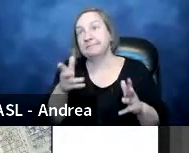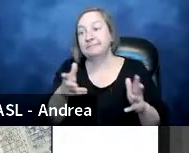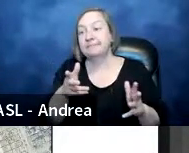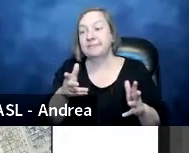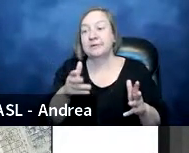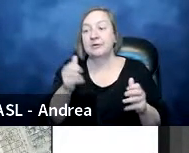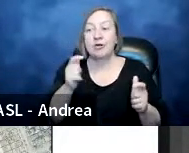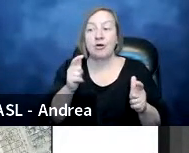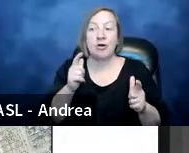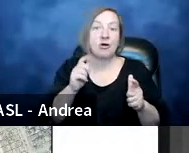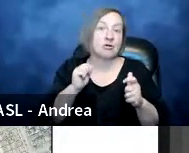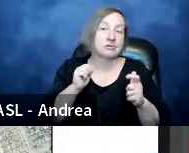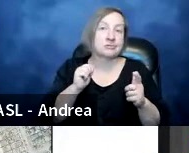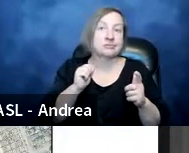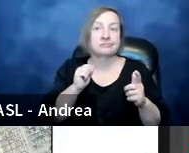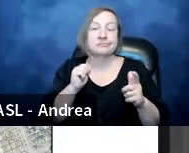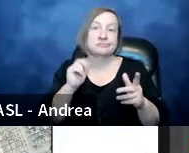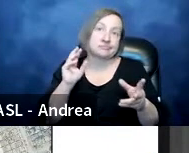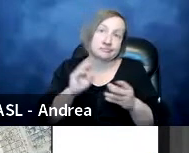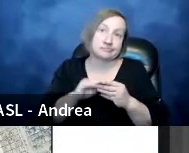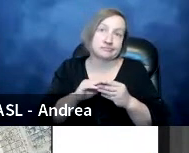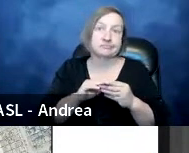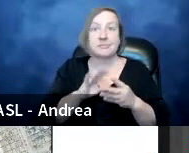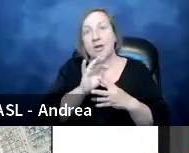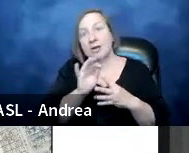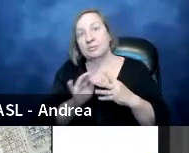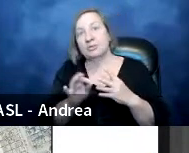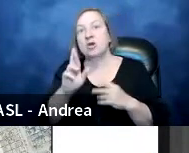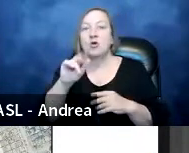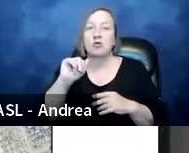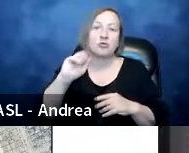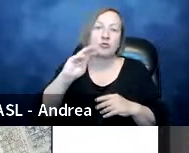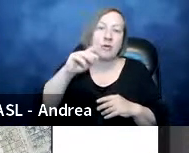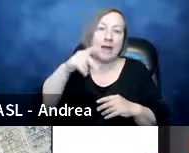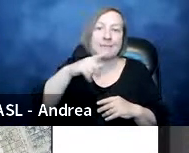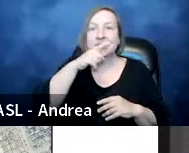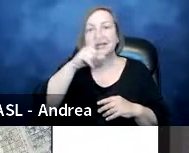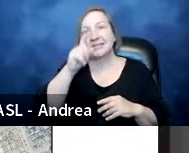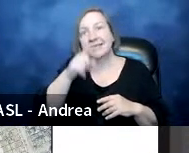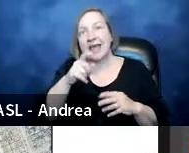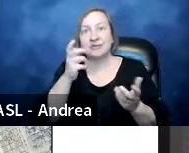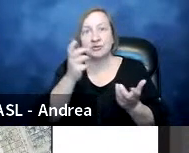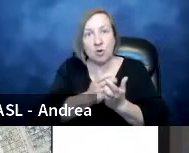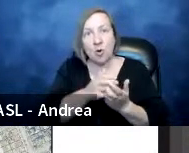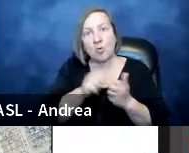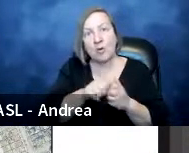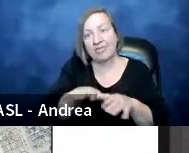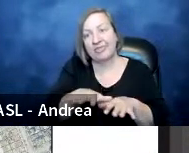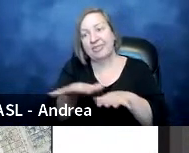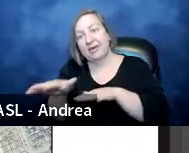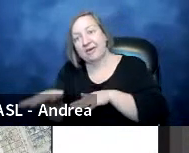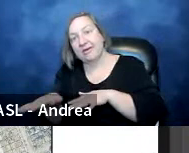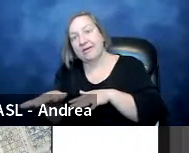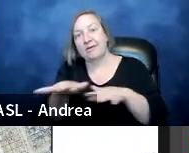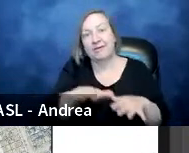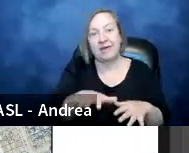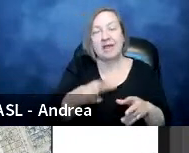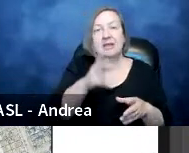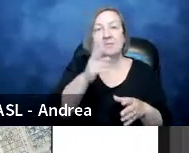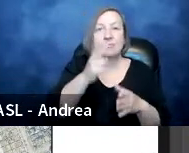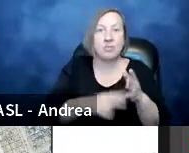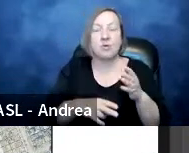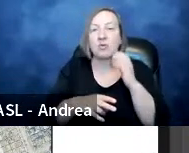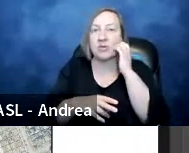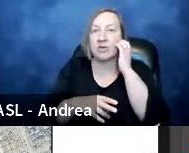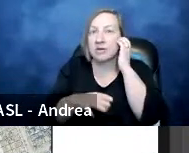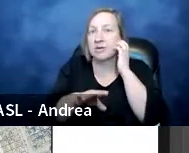all together options. In other words, the ramps don't have to go with the alignment shift, and both ramps don't have to go at the same time either. So it's a